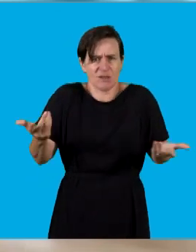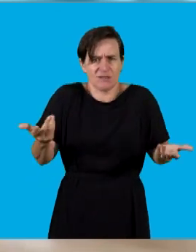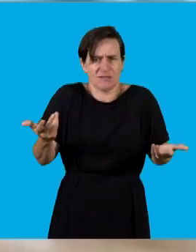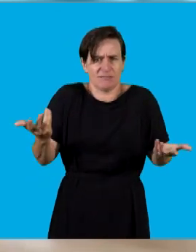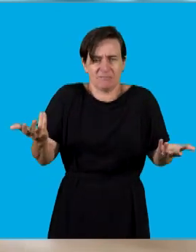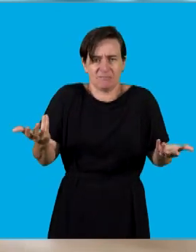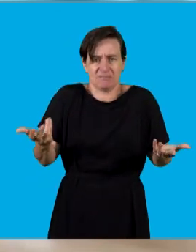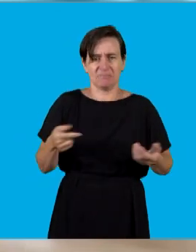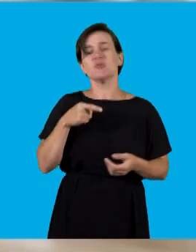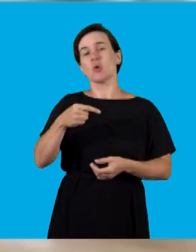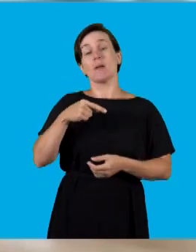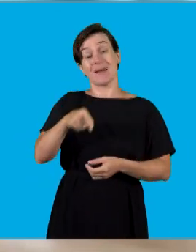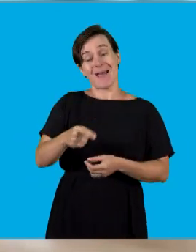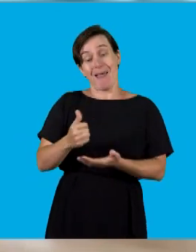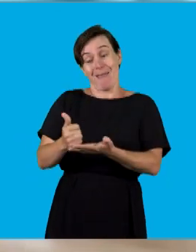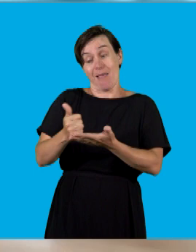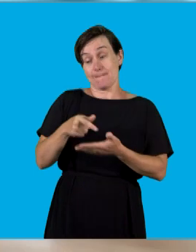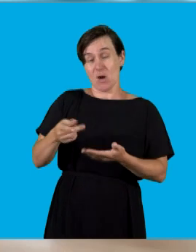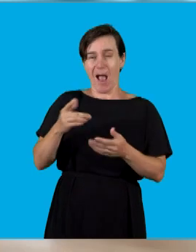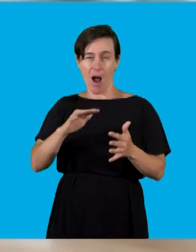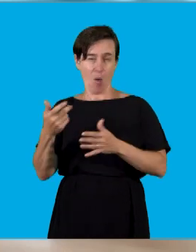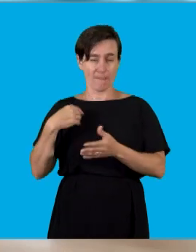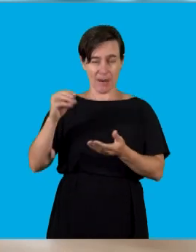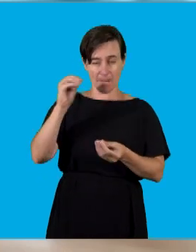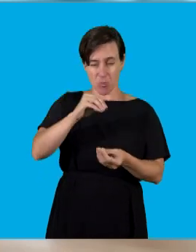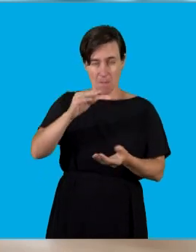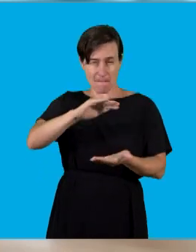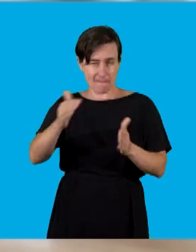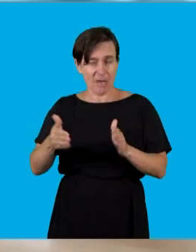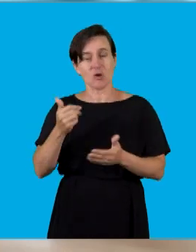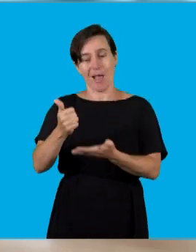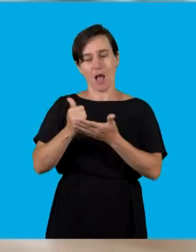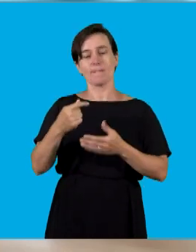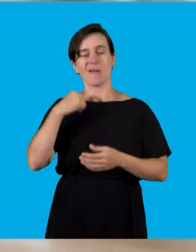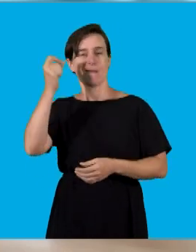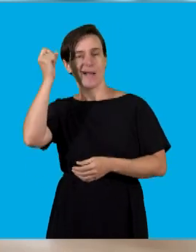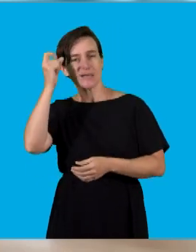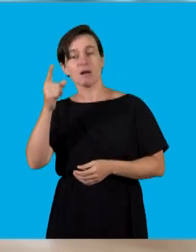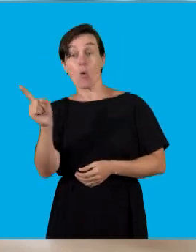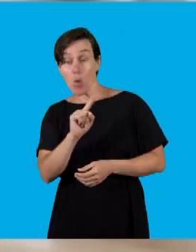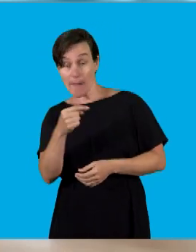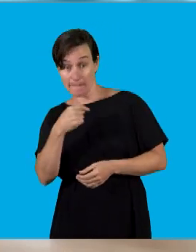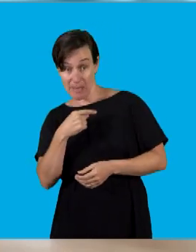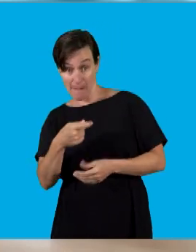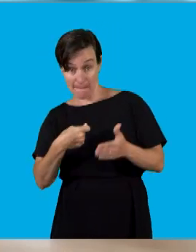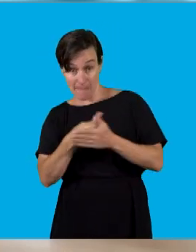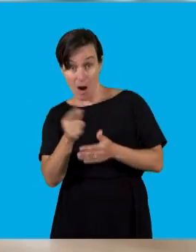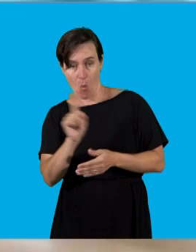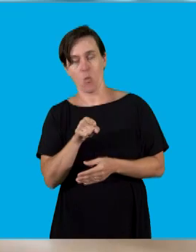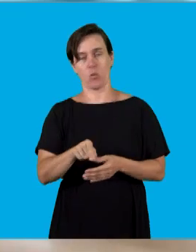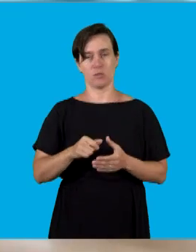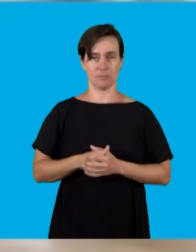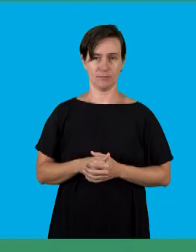buying. So packaging helps you to know very well what it is that you are